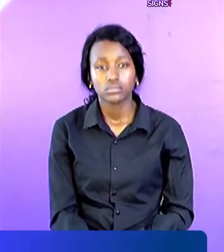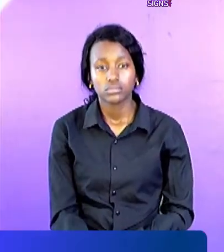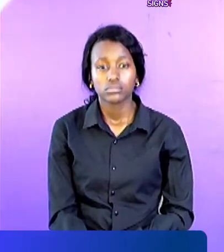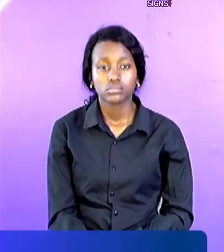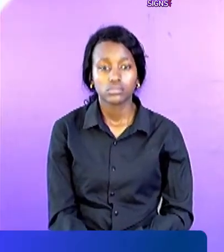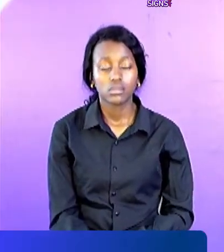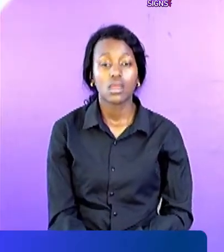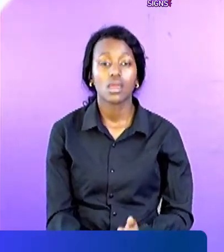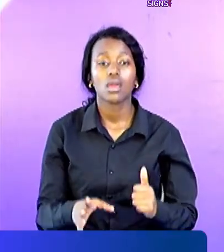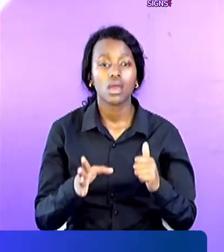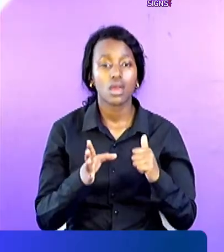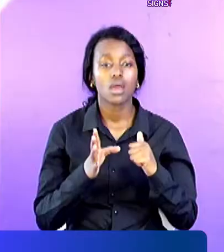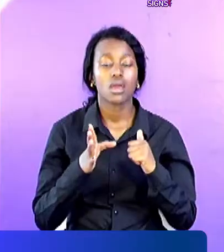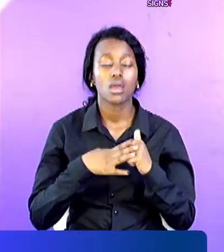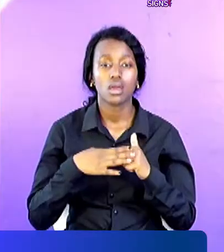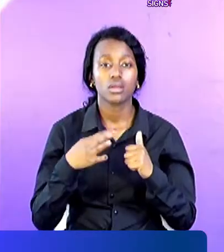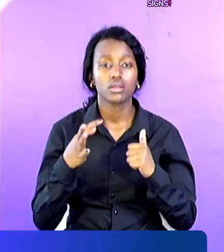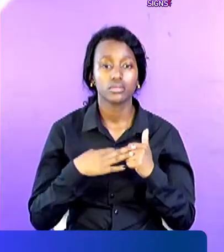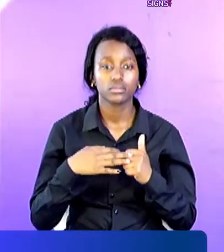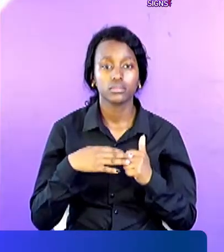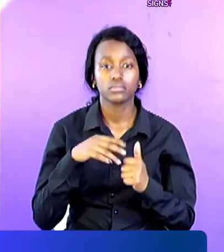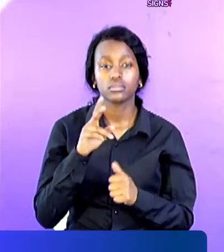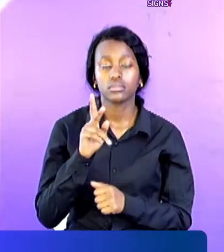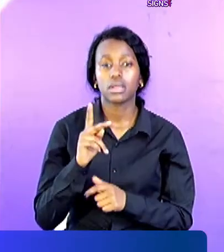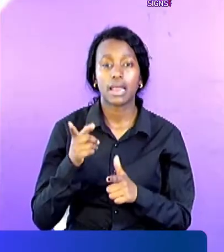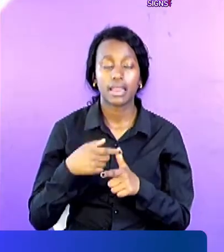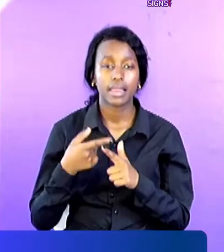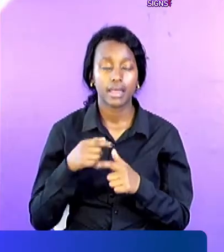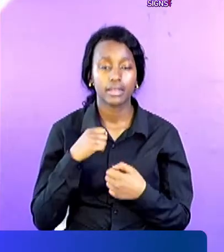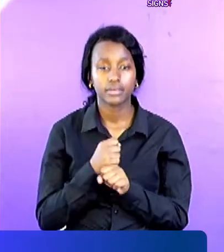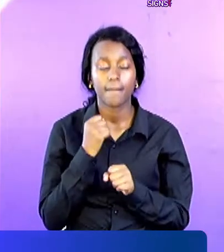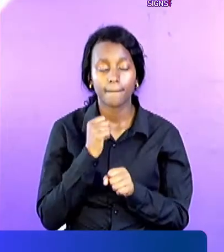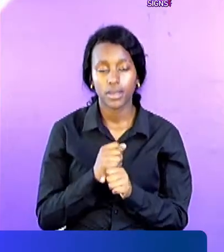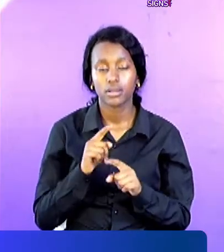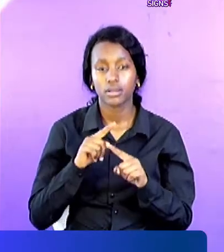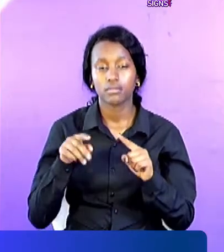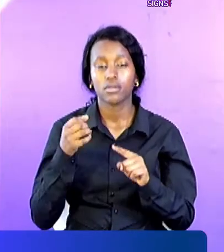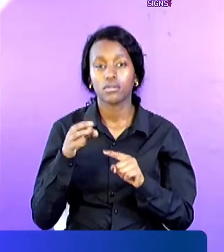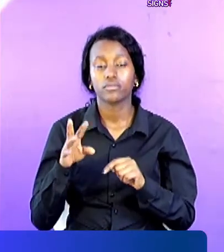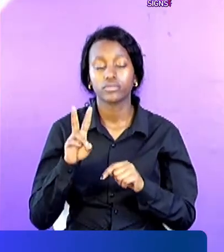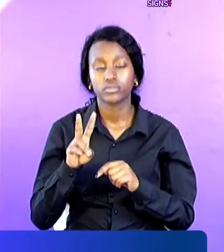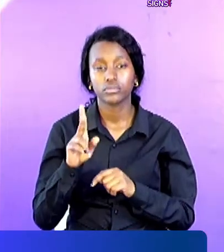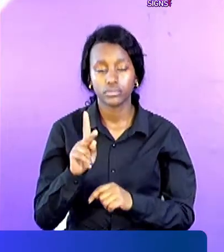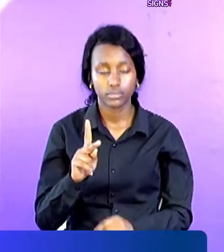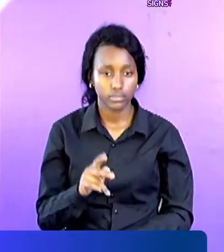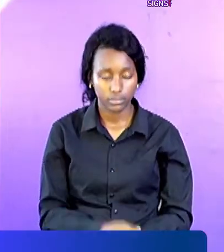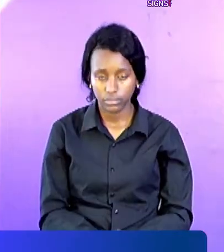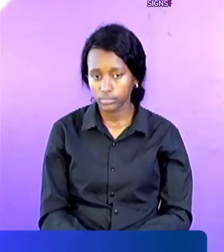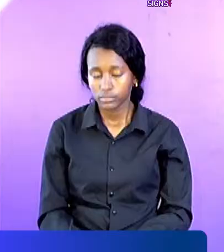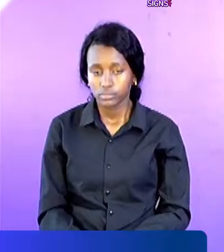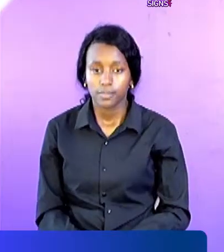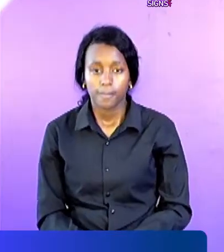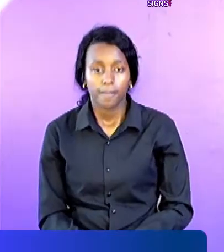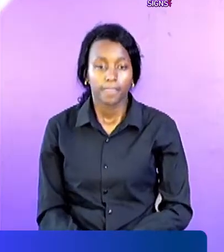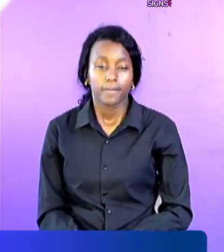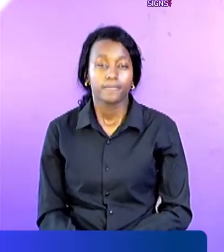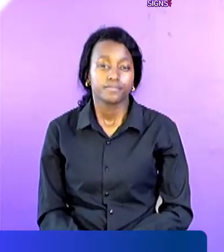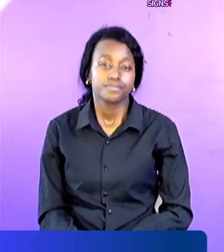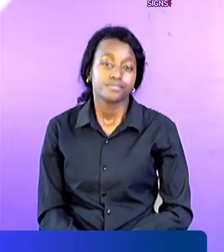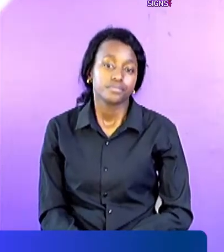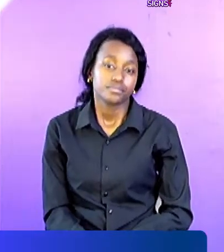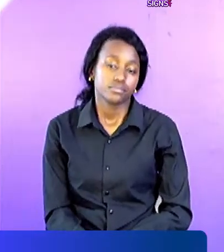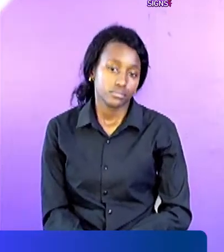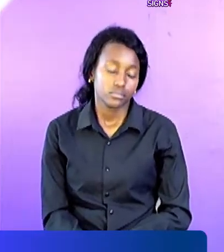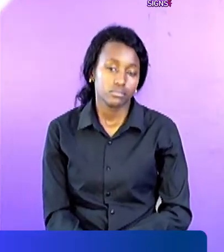98K. So that now he makes that difference of 2,000. Exactly. So because at the end of the day, government